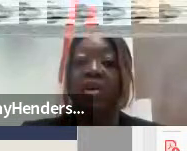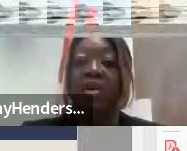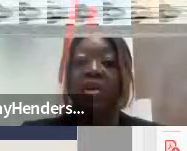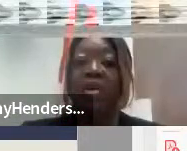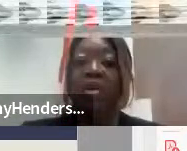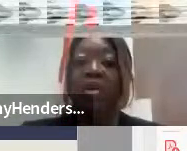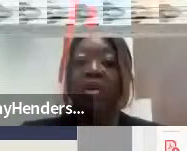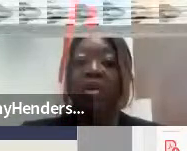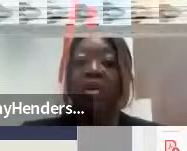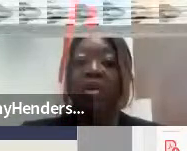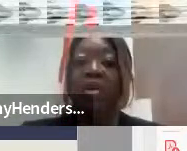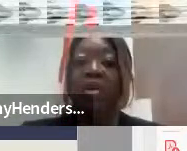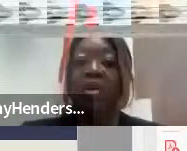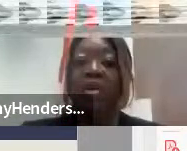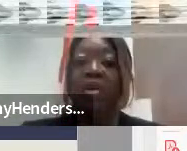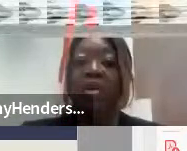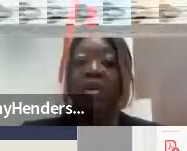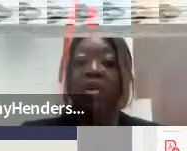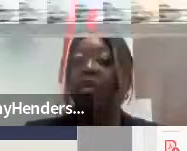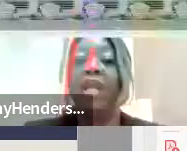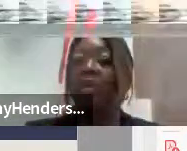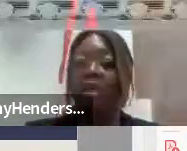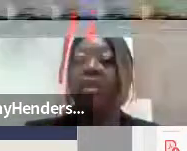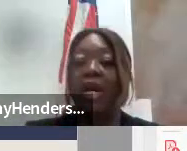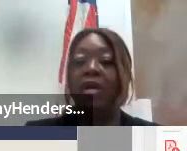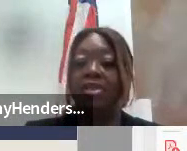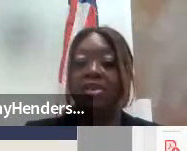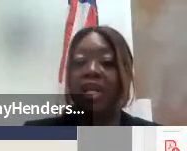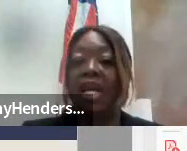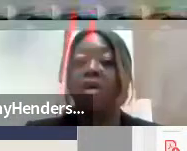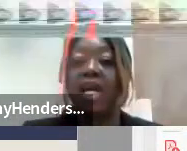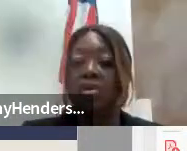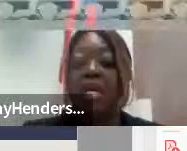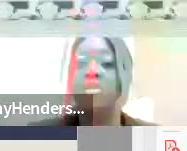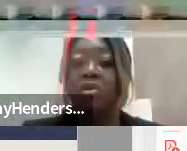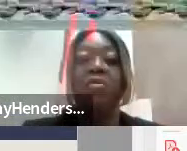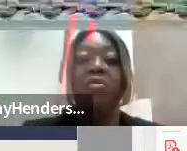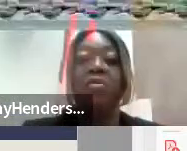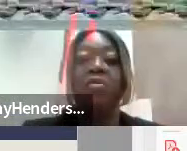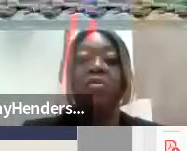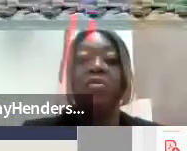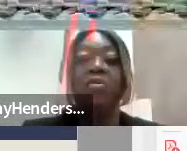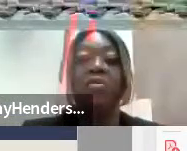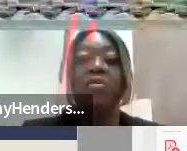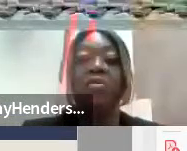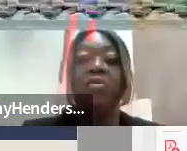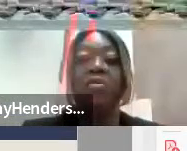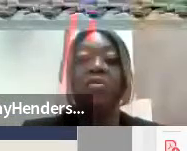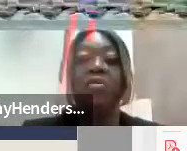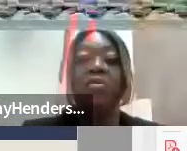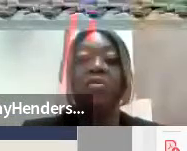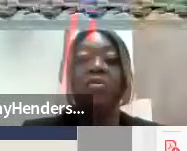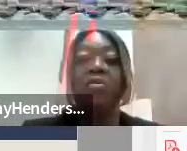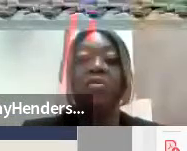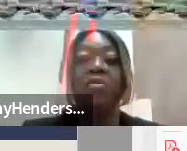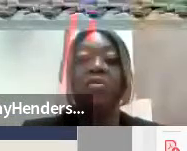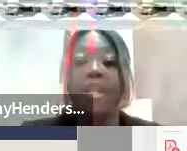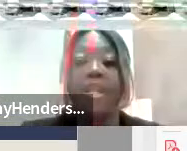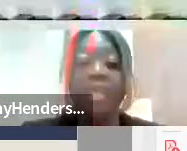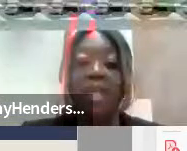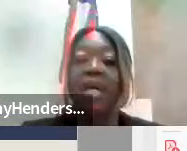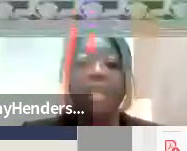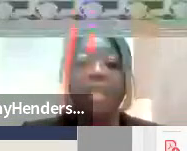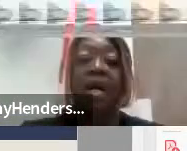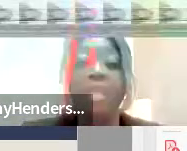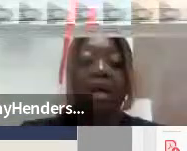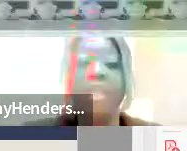everyone wants to do, expand their house, and, your house is your castle, but this is way too much castle. And it